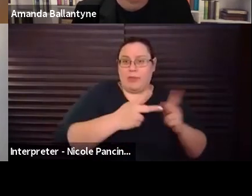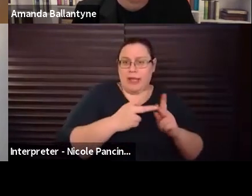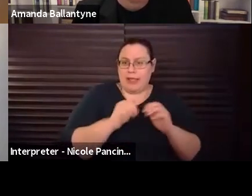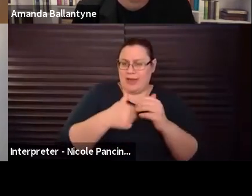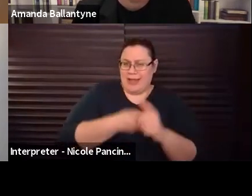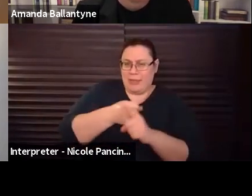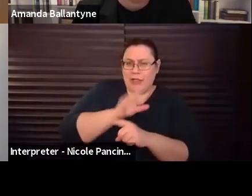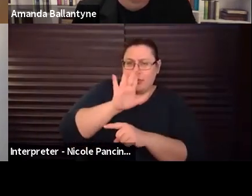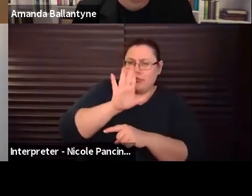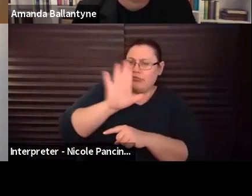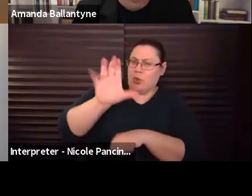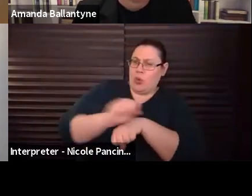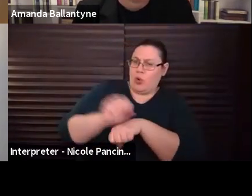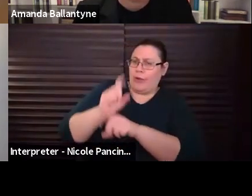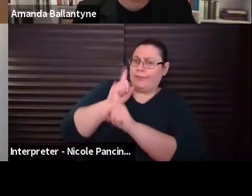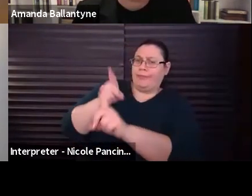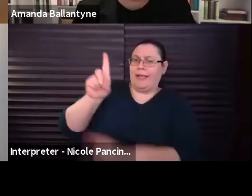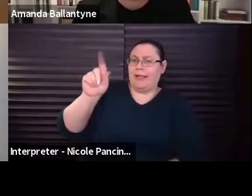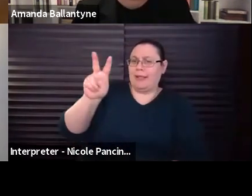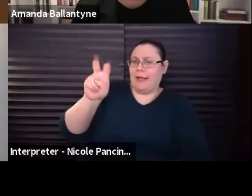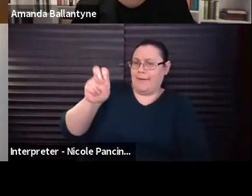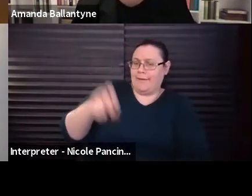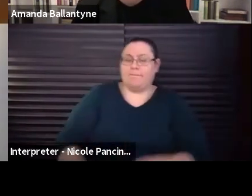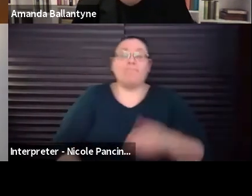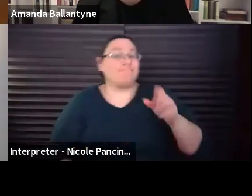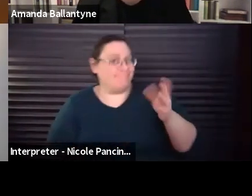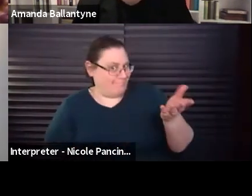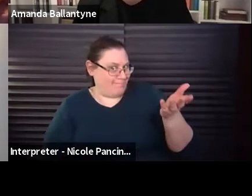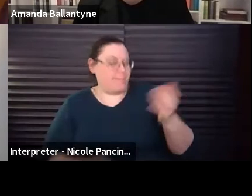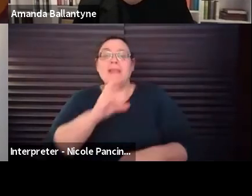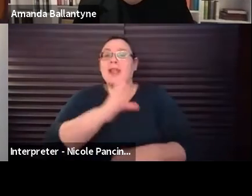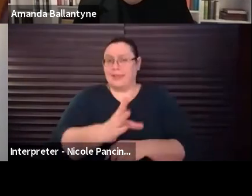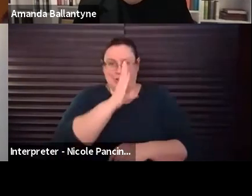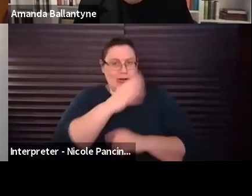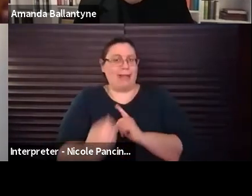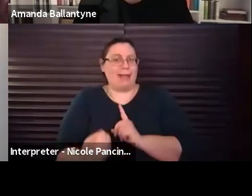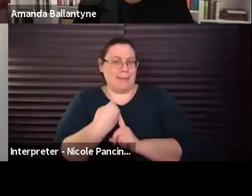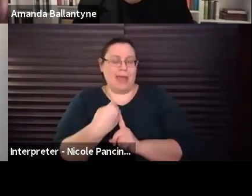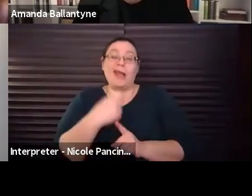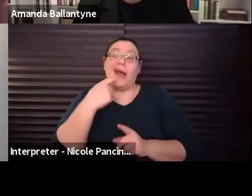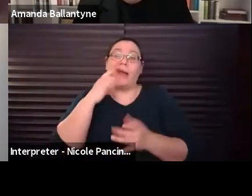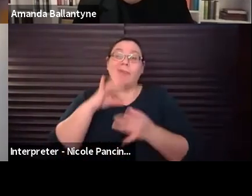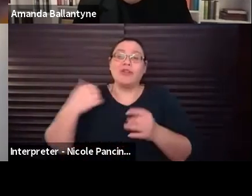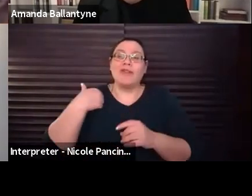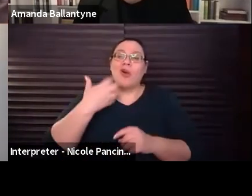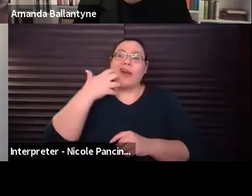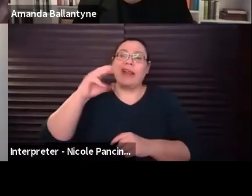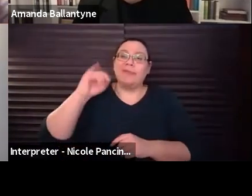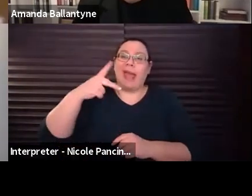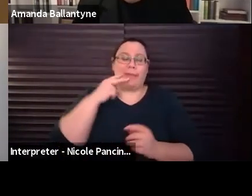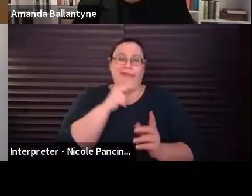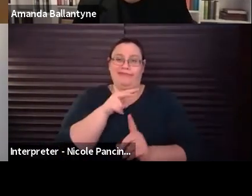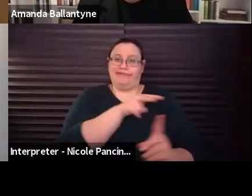Dave? Yeah, it directly impacts it. I mentioned the heat map before, and